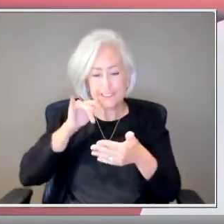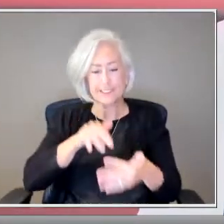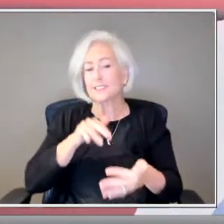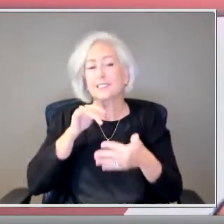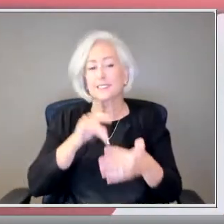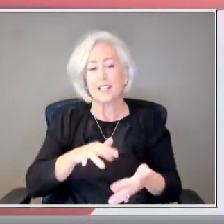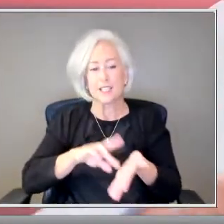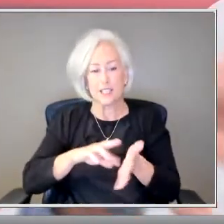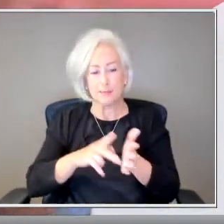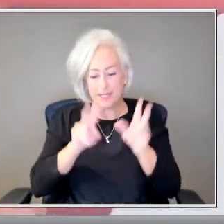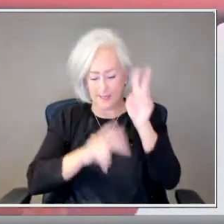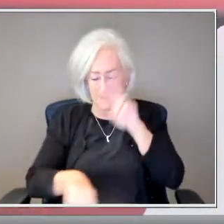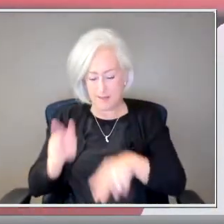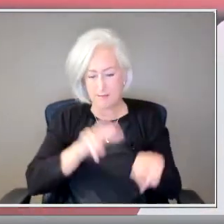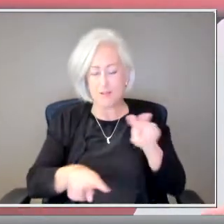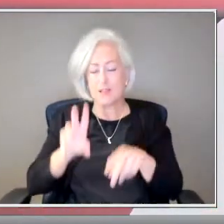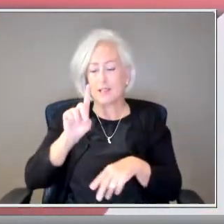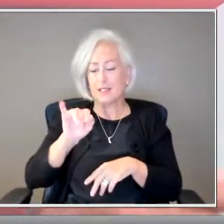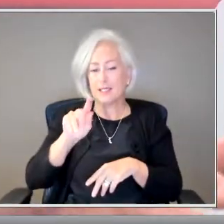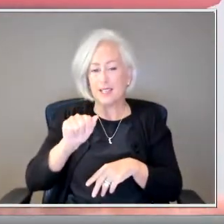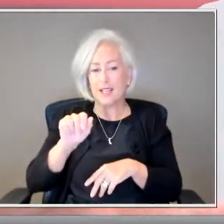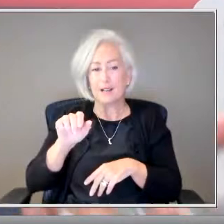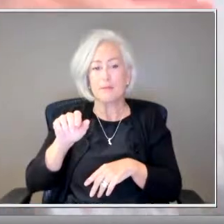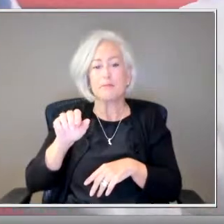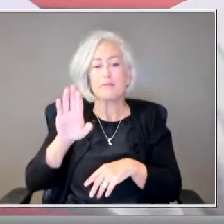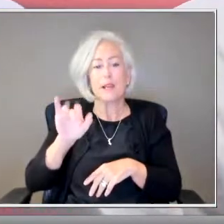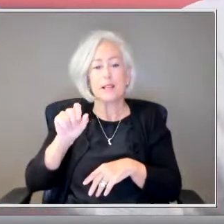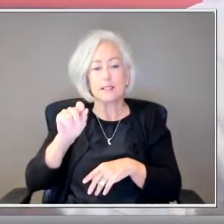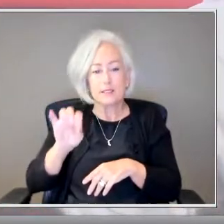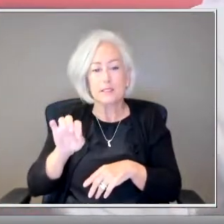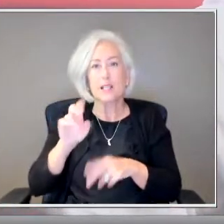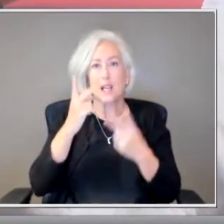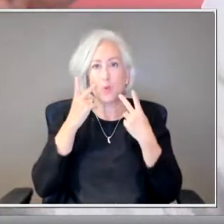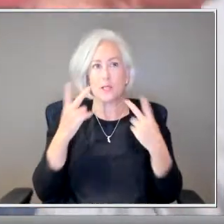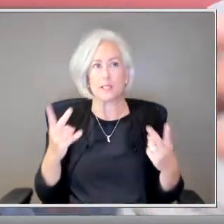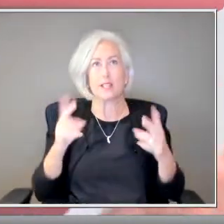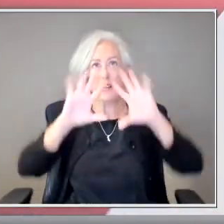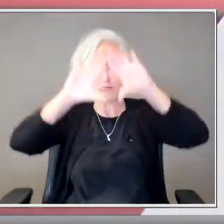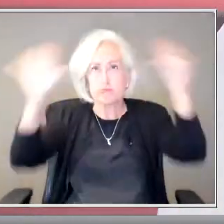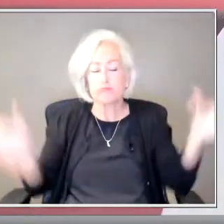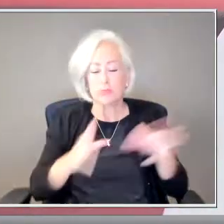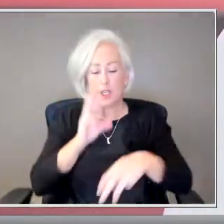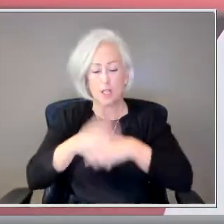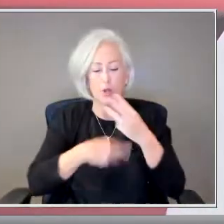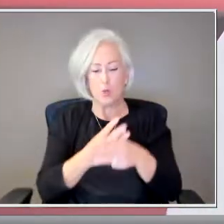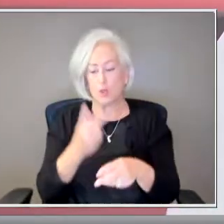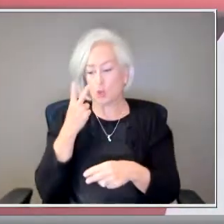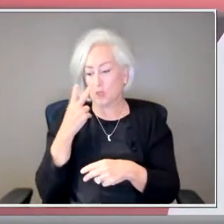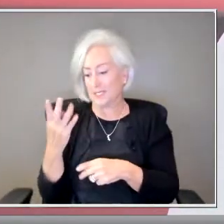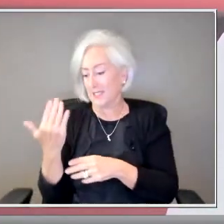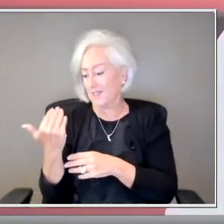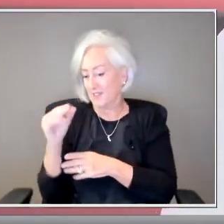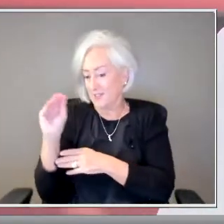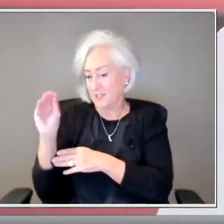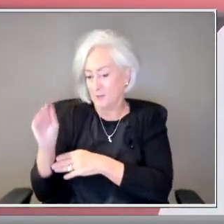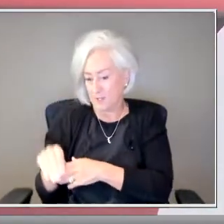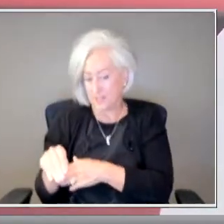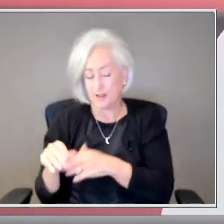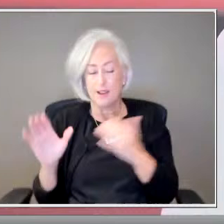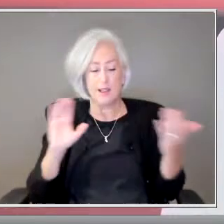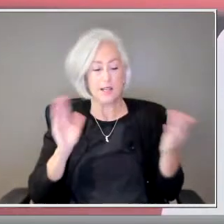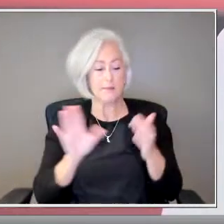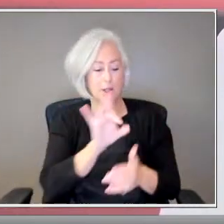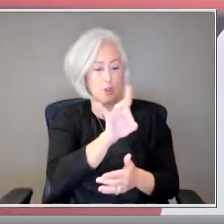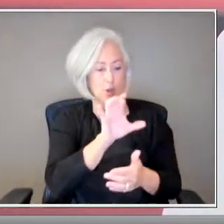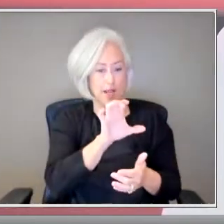and say, okay, now in the real world, we're seeing 15% of something, whereas in the original study of 800 people,